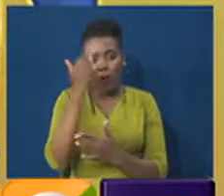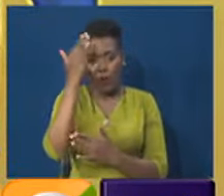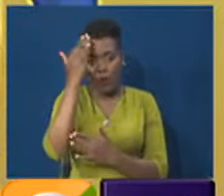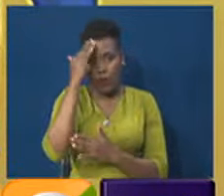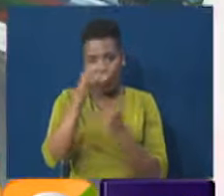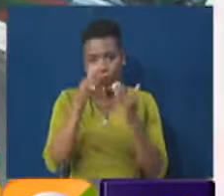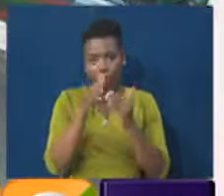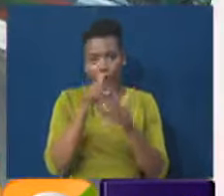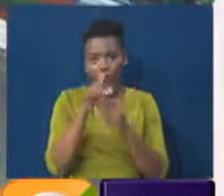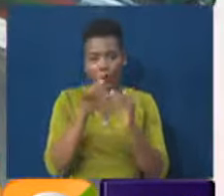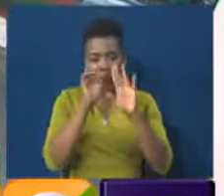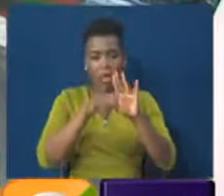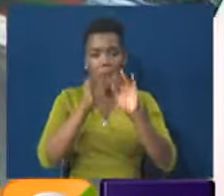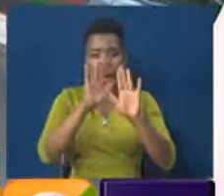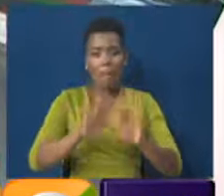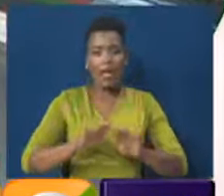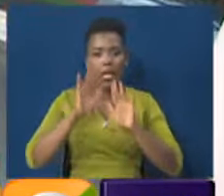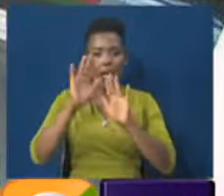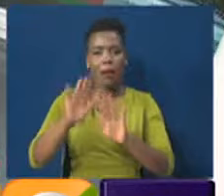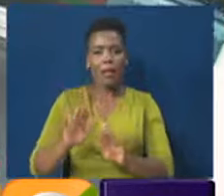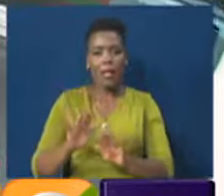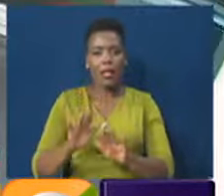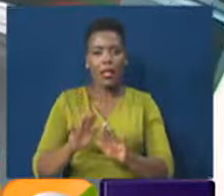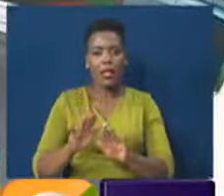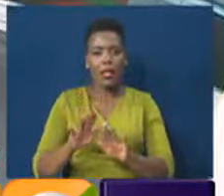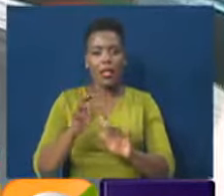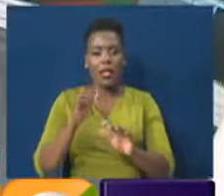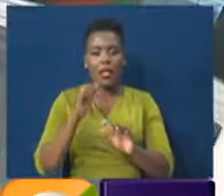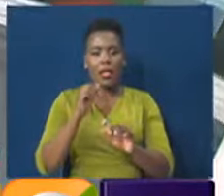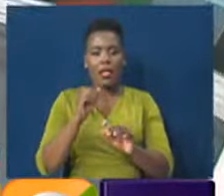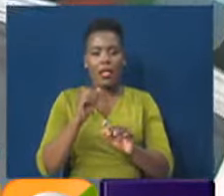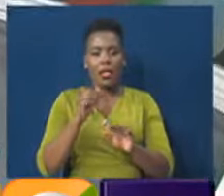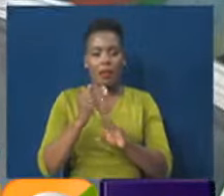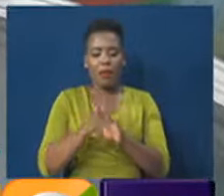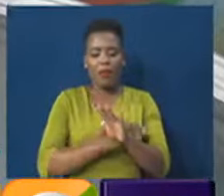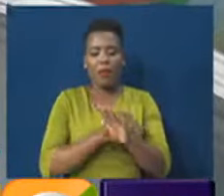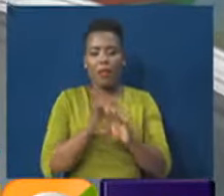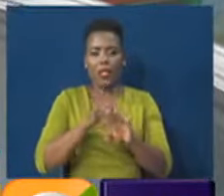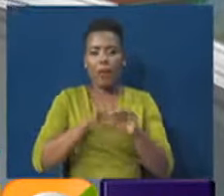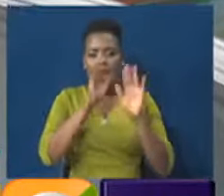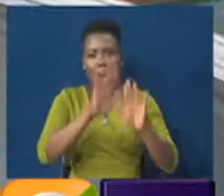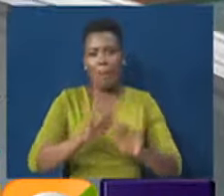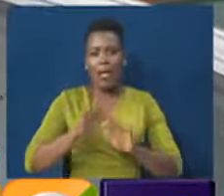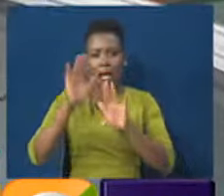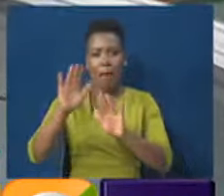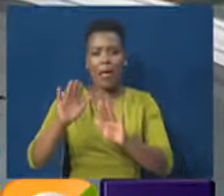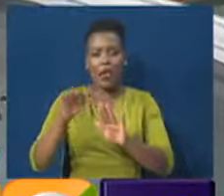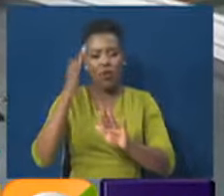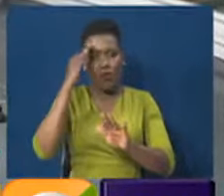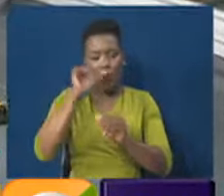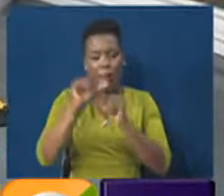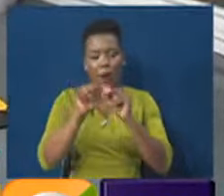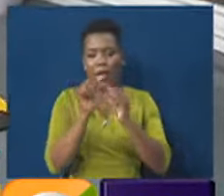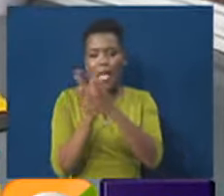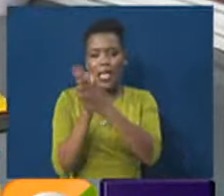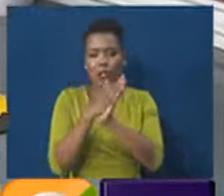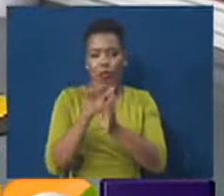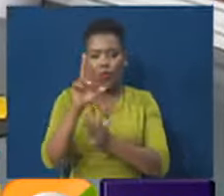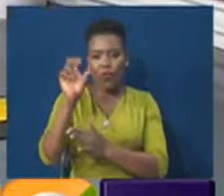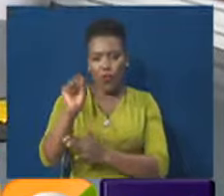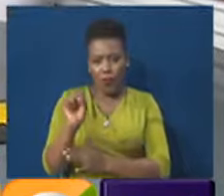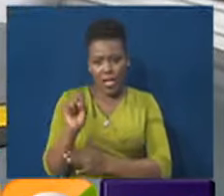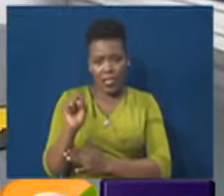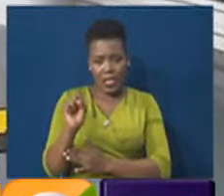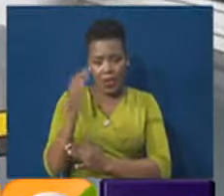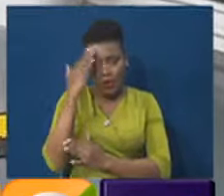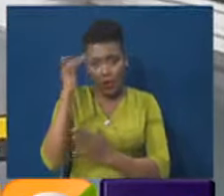campaigns? Sorry, say that again. Did you know this about the, during the campaigns, about what the US had done? No, they had not done it that particular time.